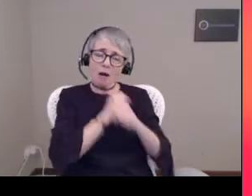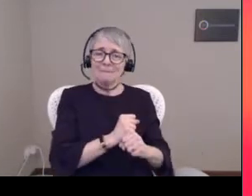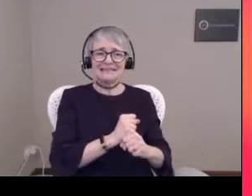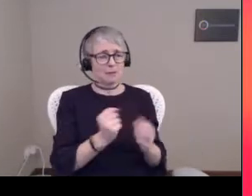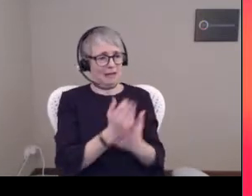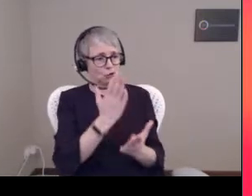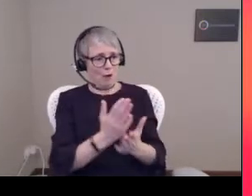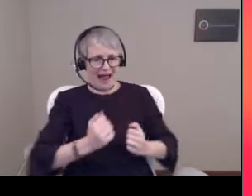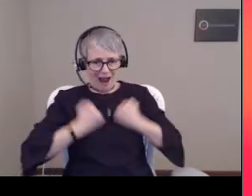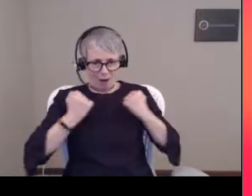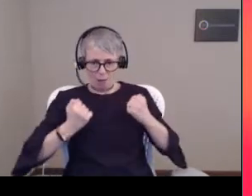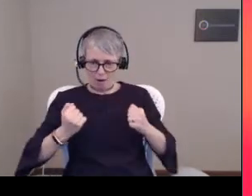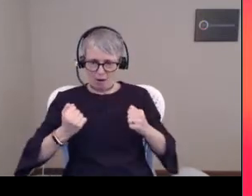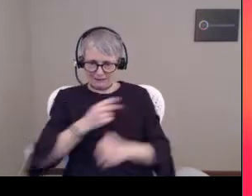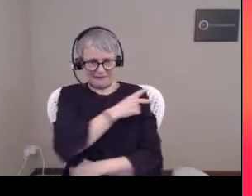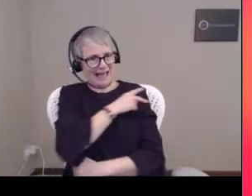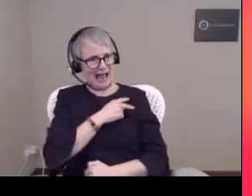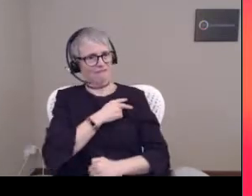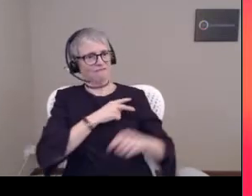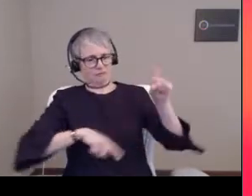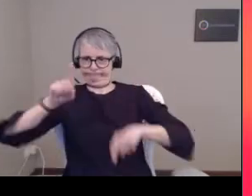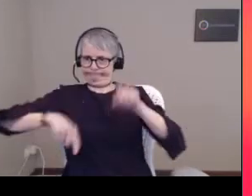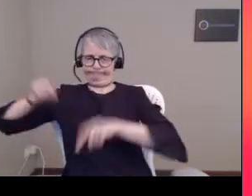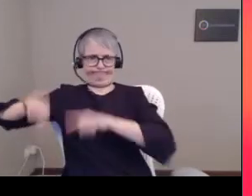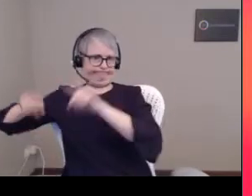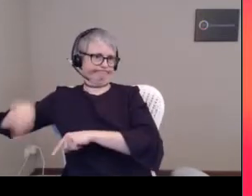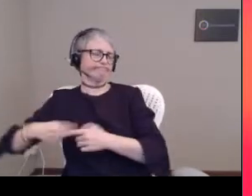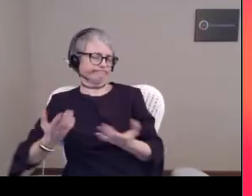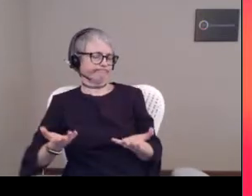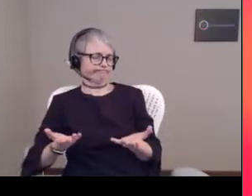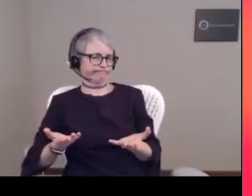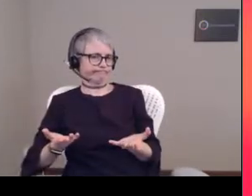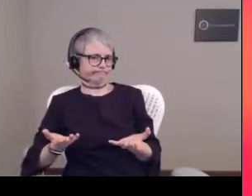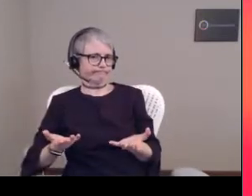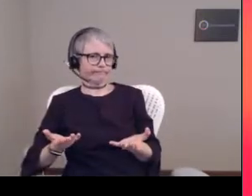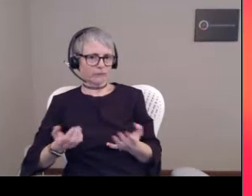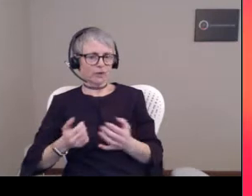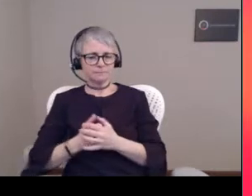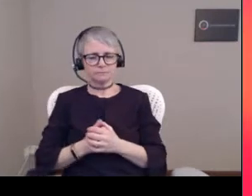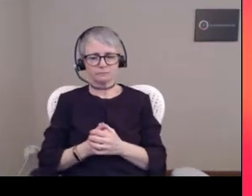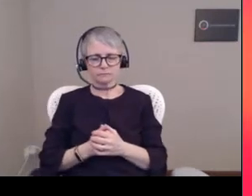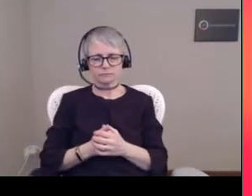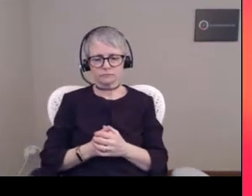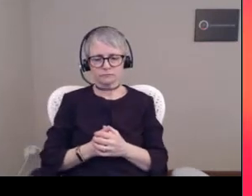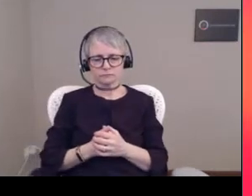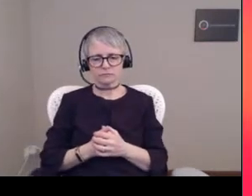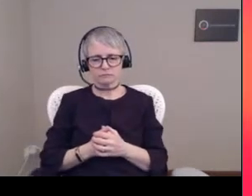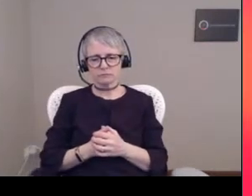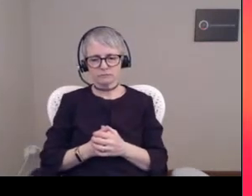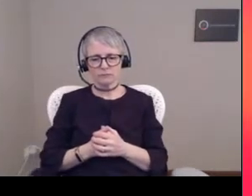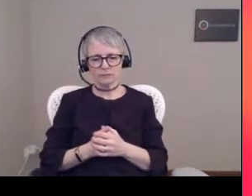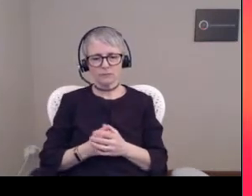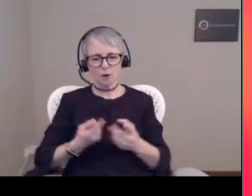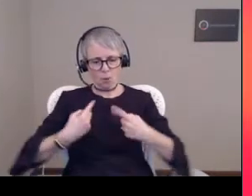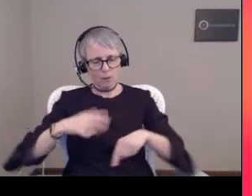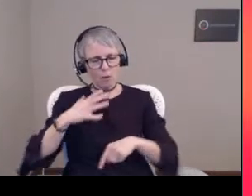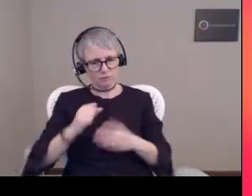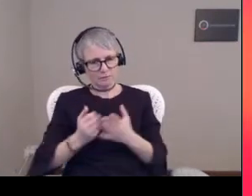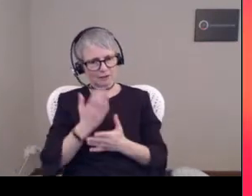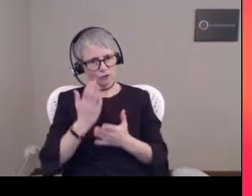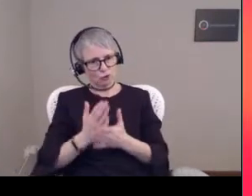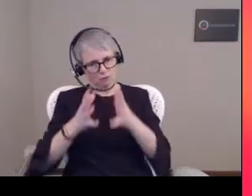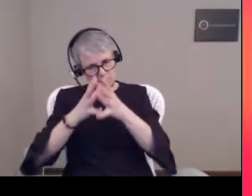fully represented, and we've committed to doubling, as I mentioned earlier, the number of candidates in ITV who have